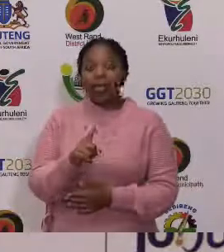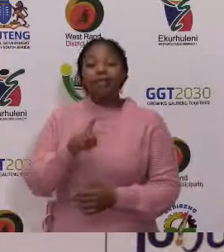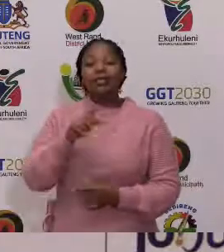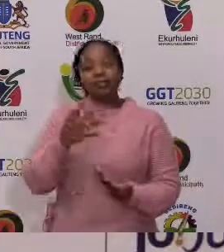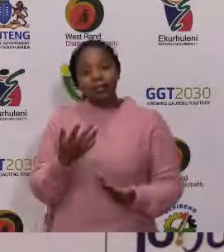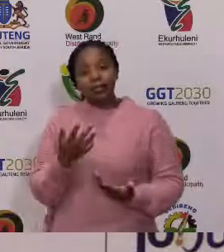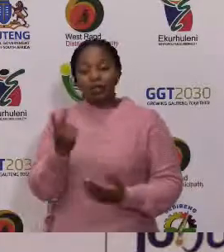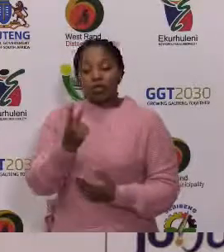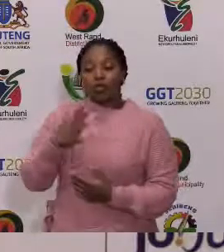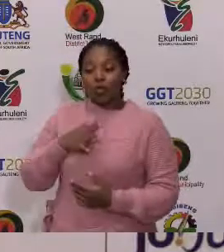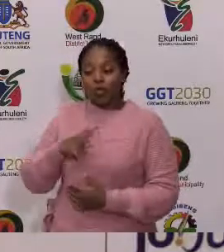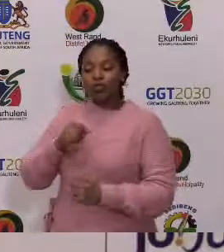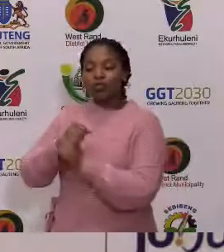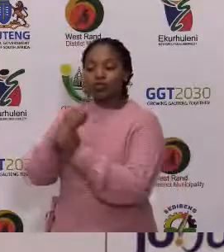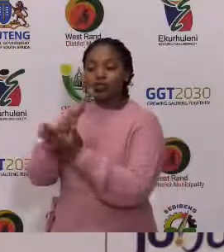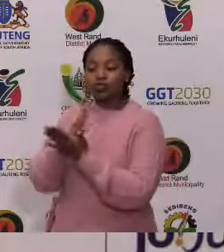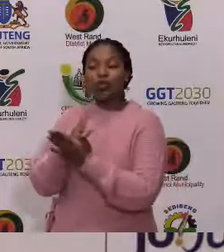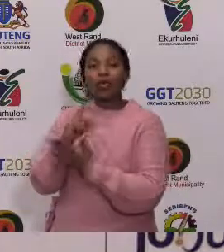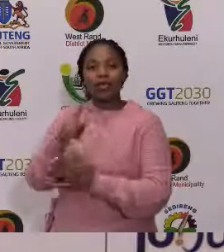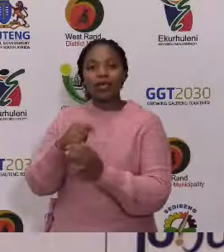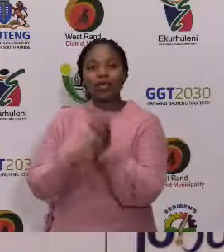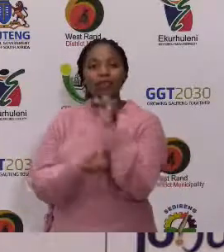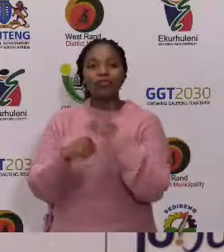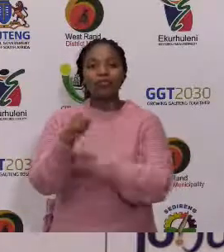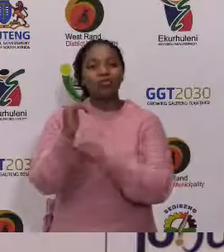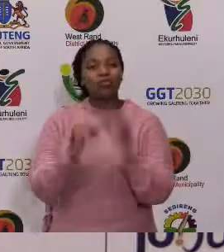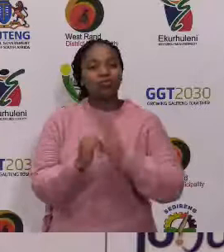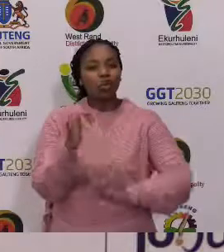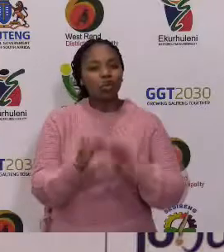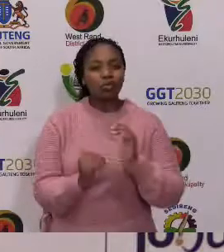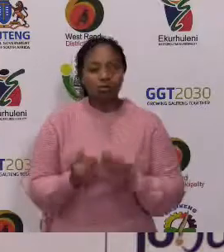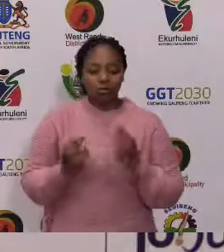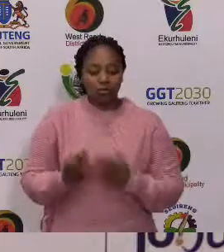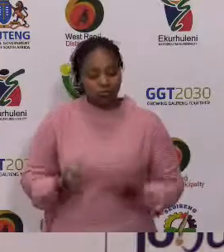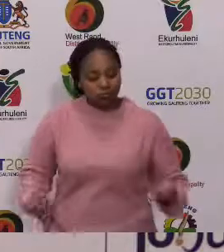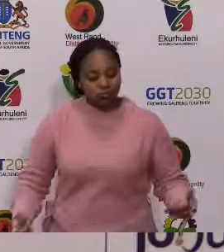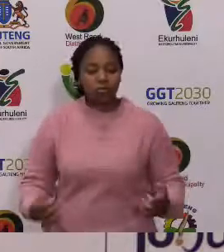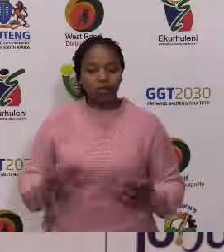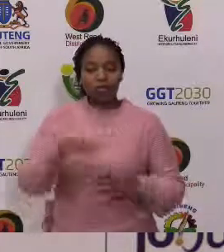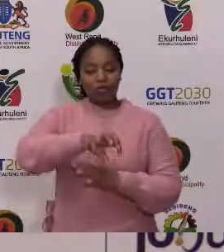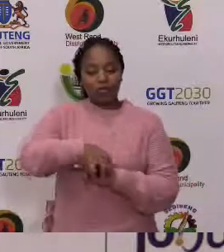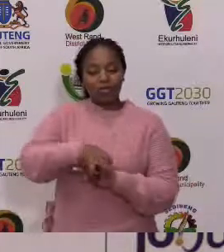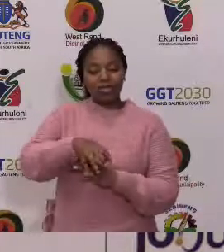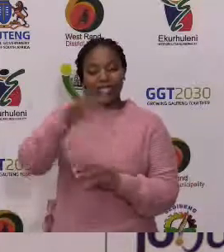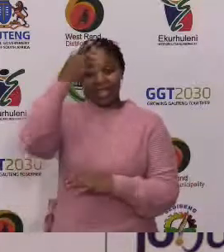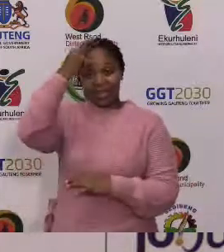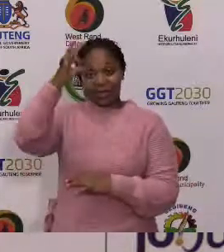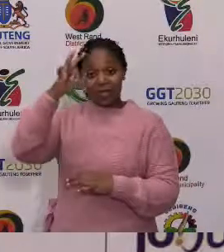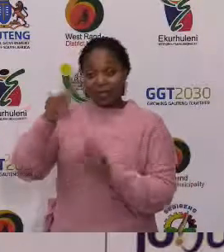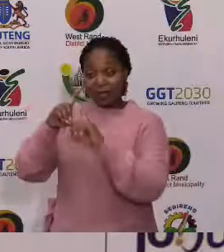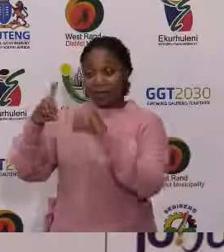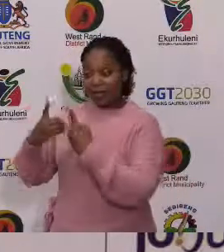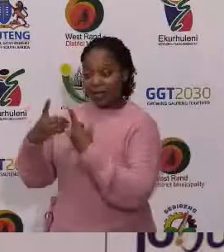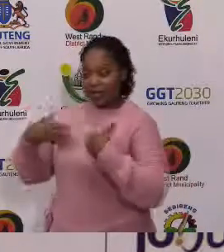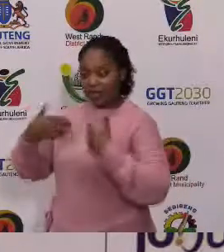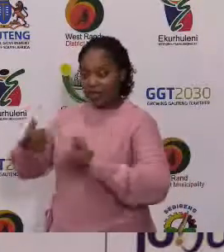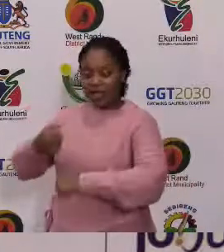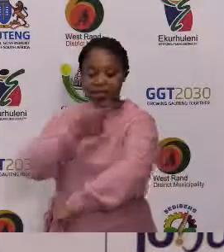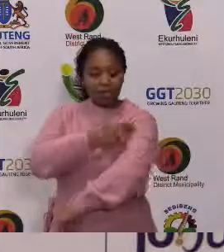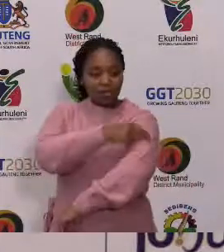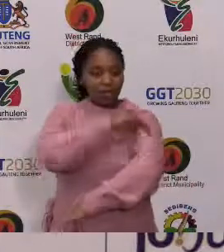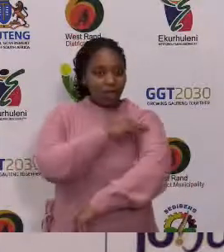that the infrastructure resources of the Provincial Government Department of Health are